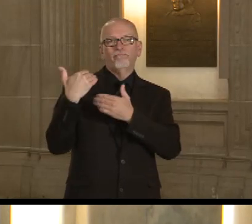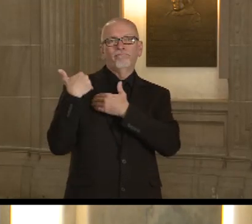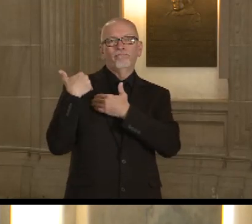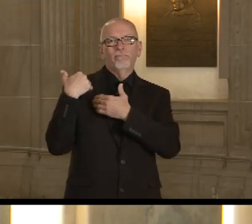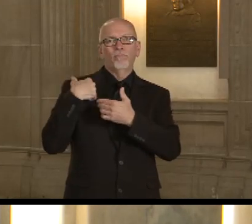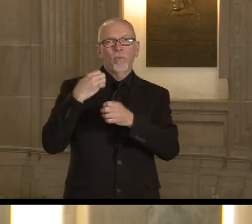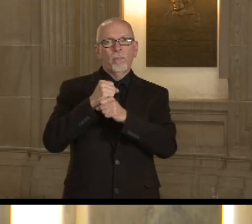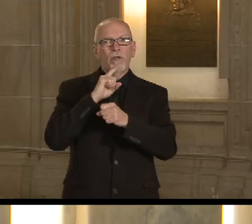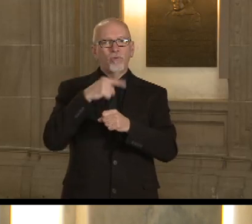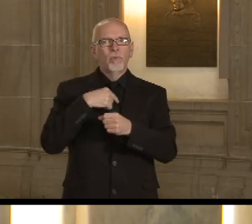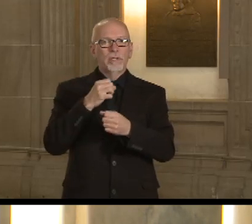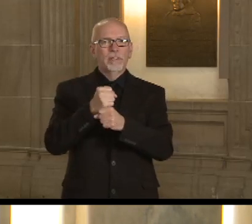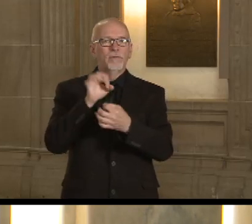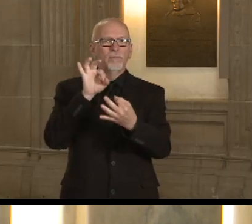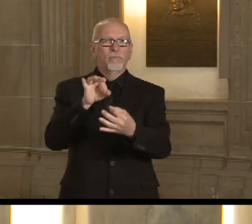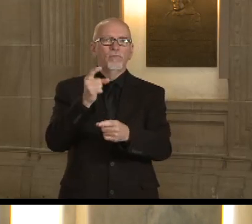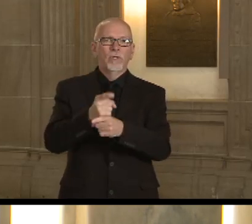right.